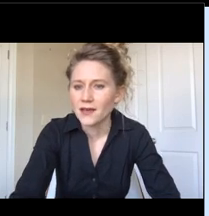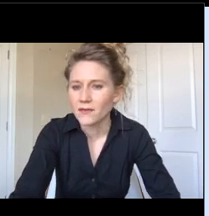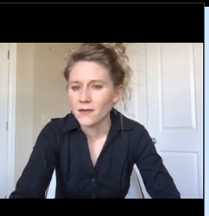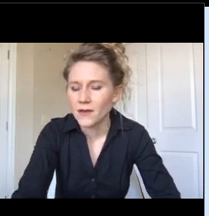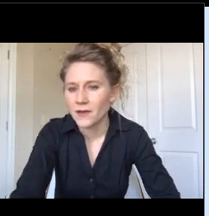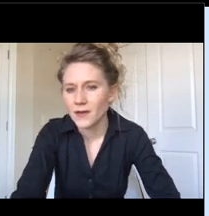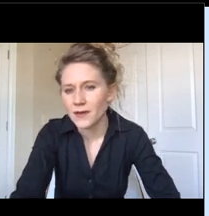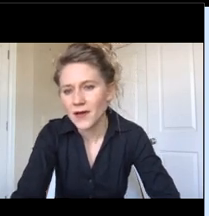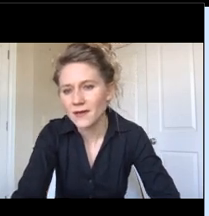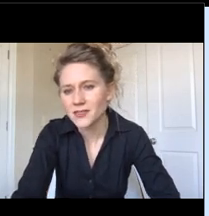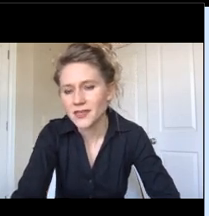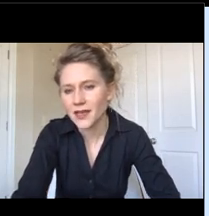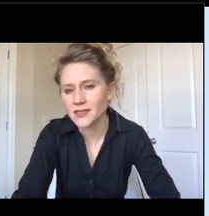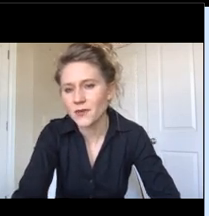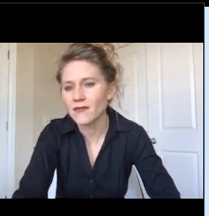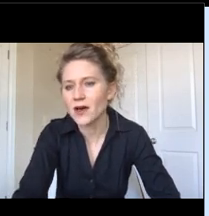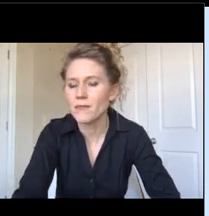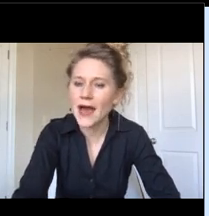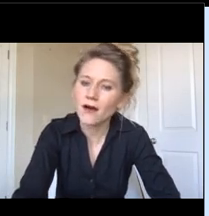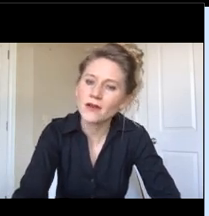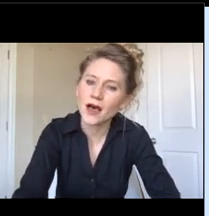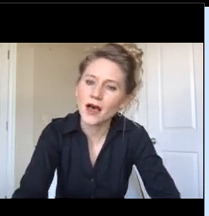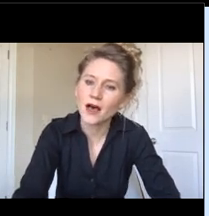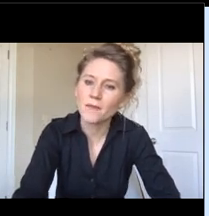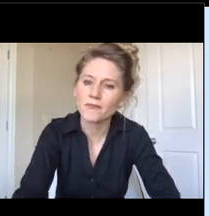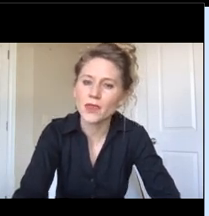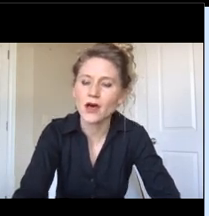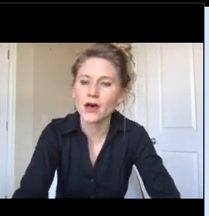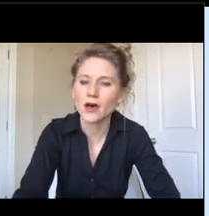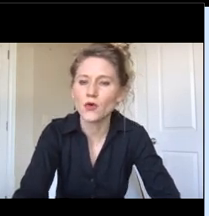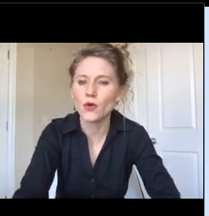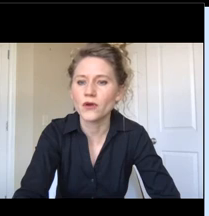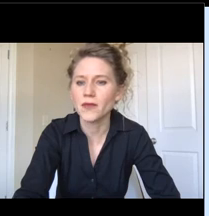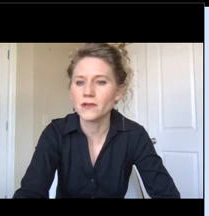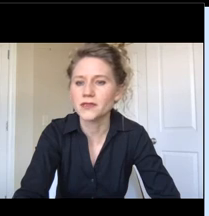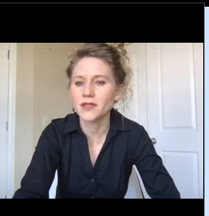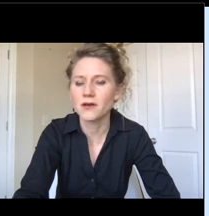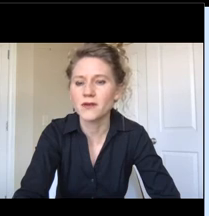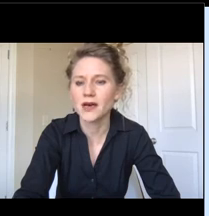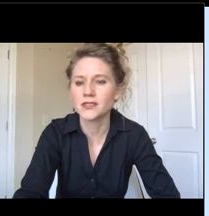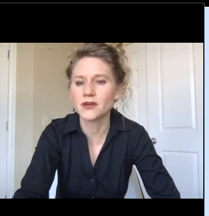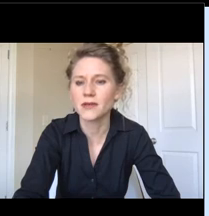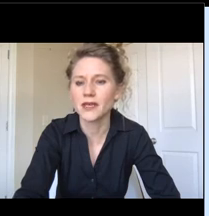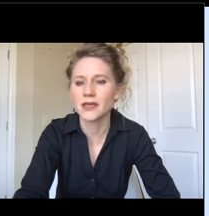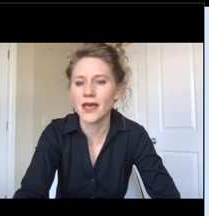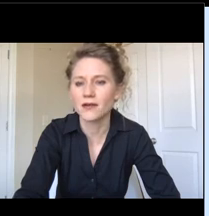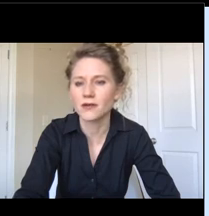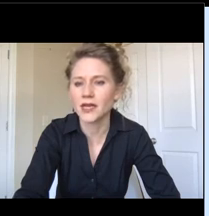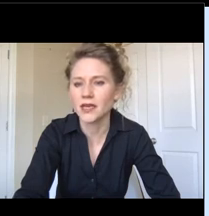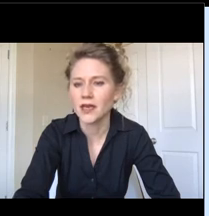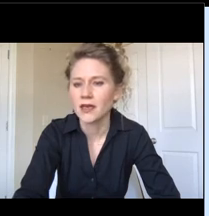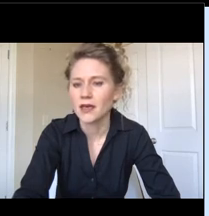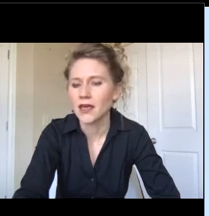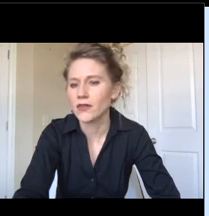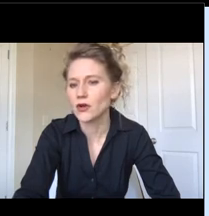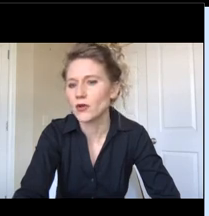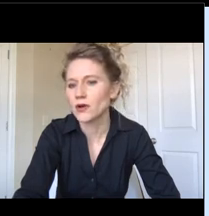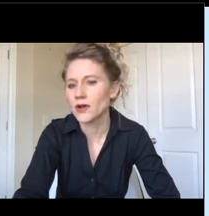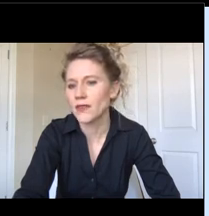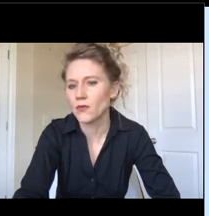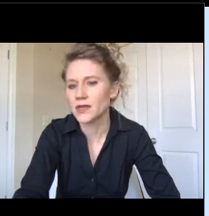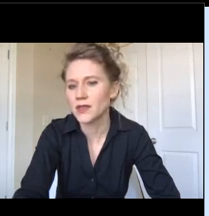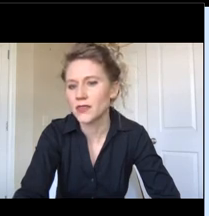All right. Wow, interesting. Okay, so we have about a quarter of people or so in the under a million category,